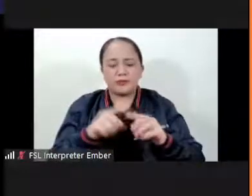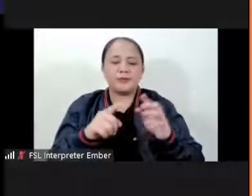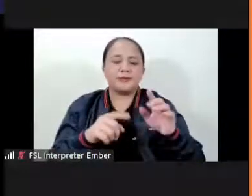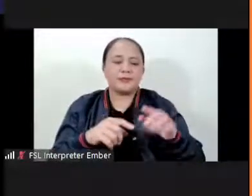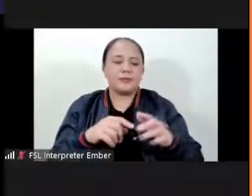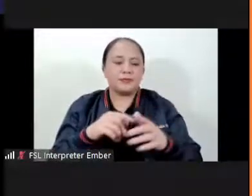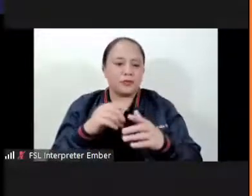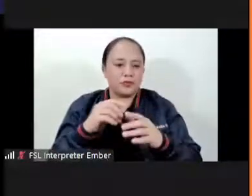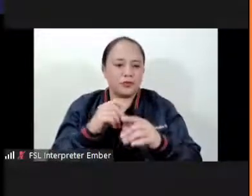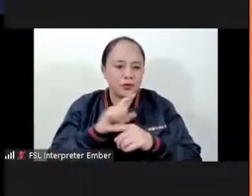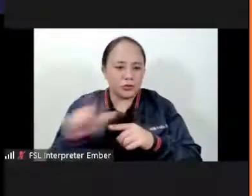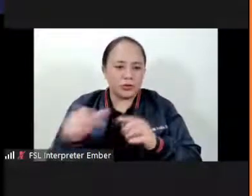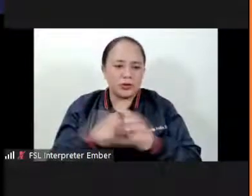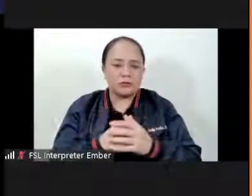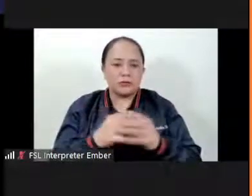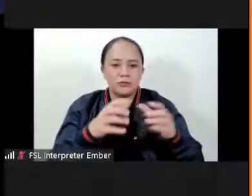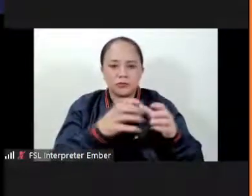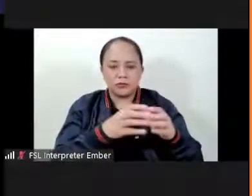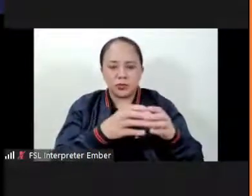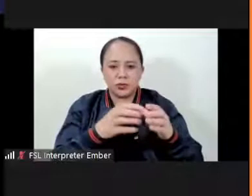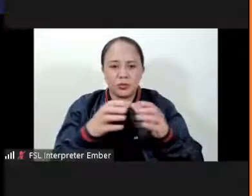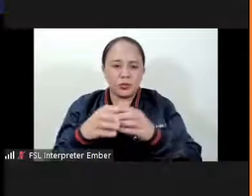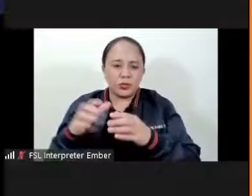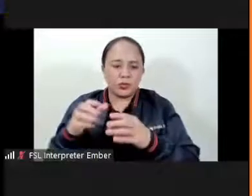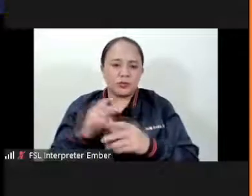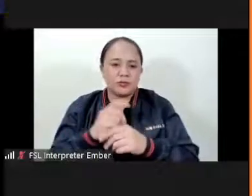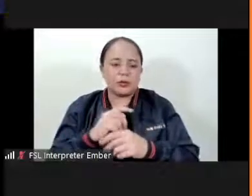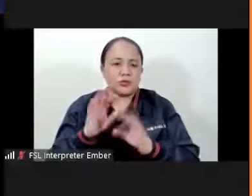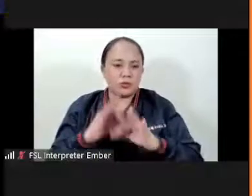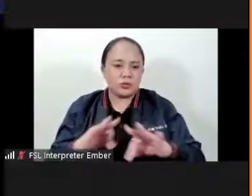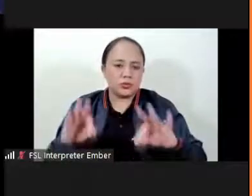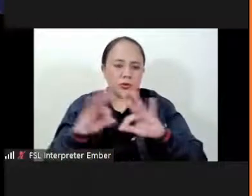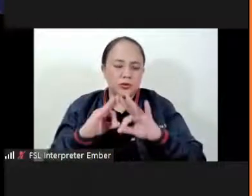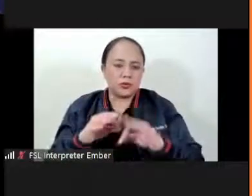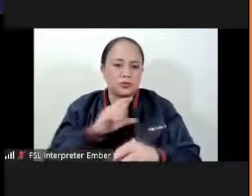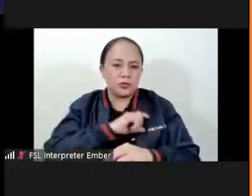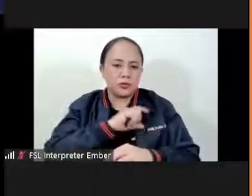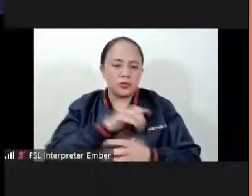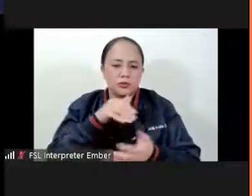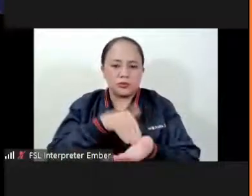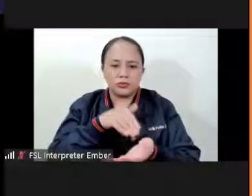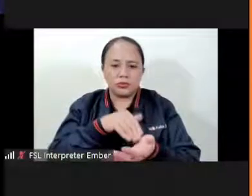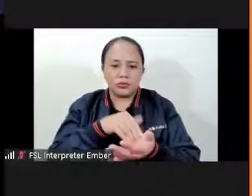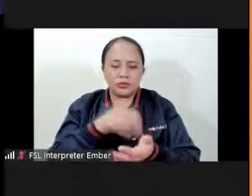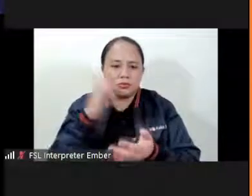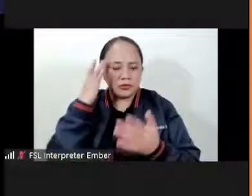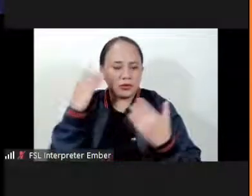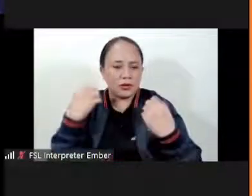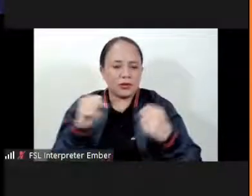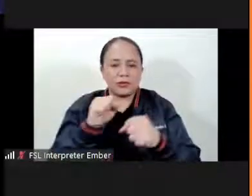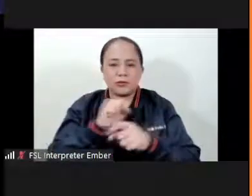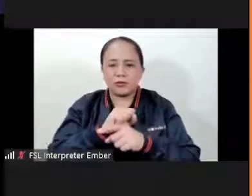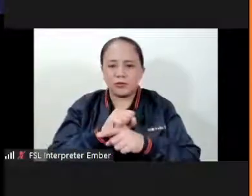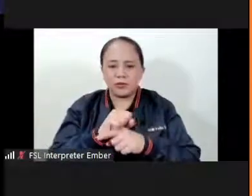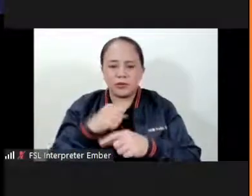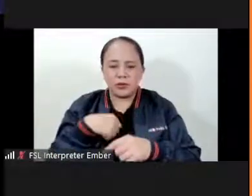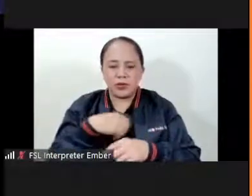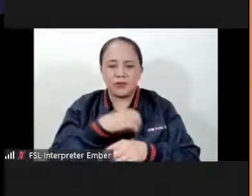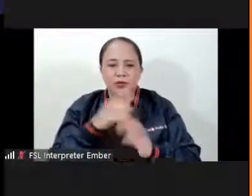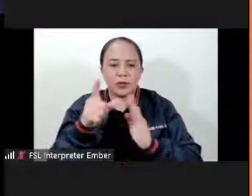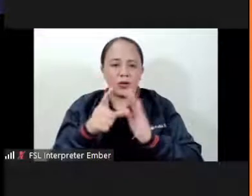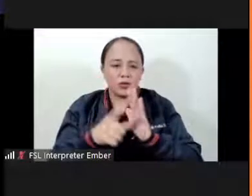Child Protection Network and UNIT and UNICEF, policemen, doctors, mental health personnel, lawyers, and